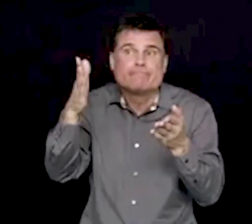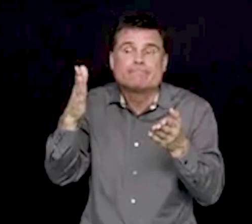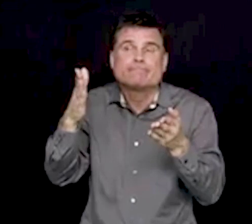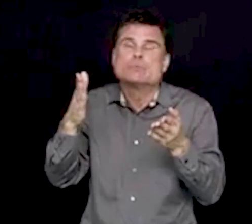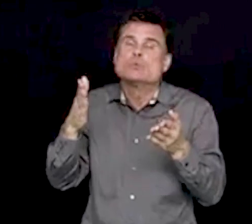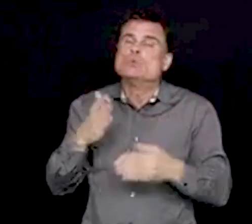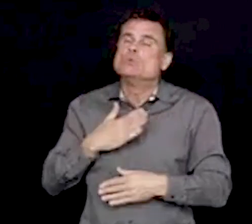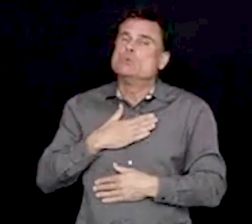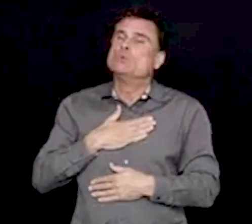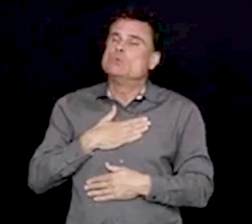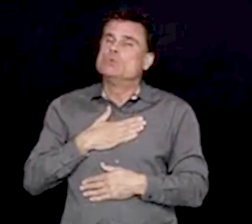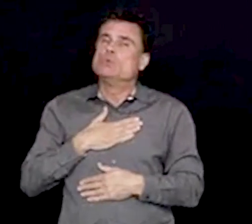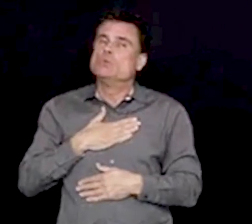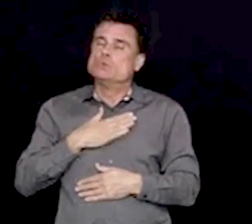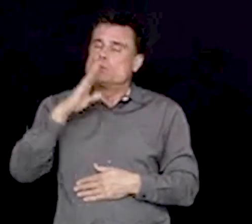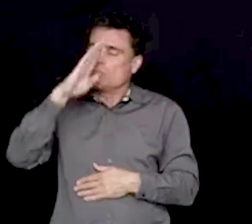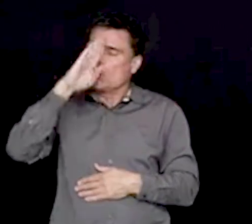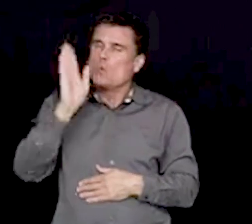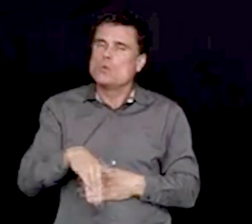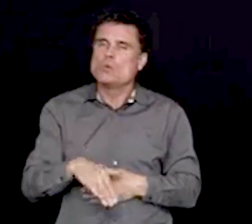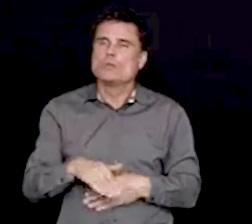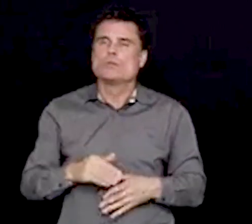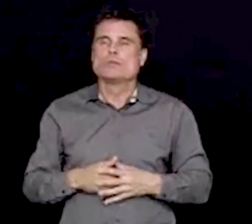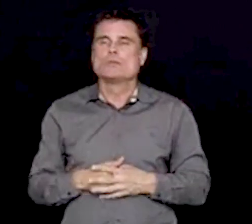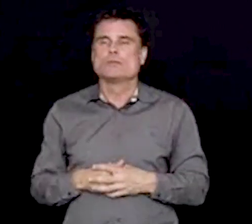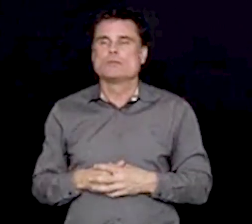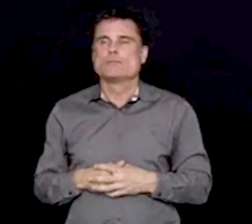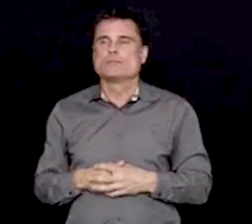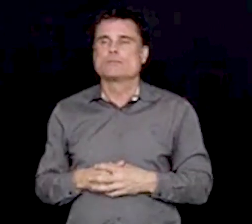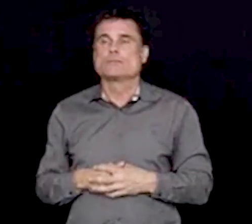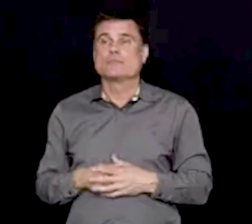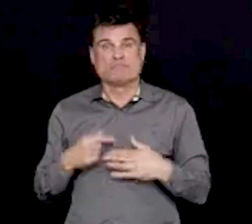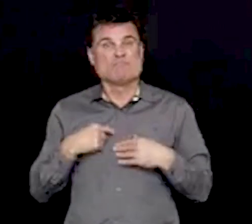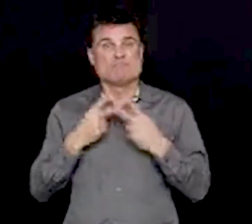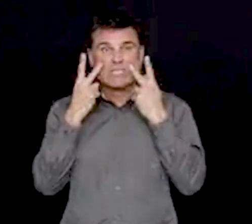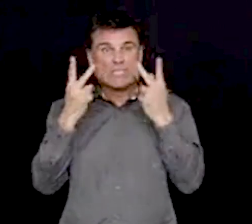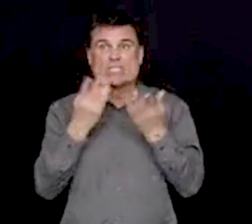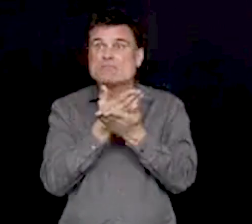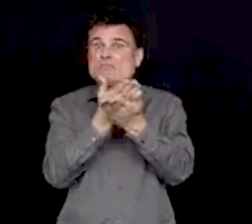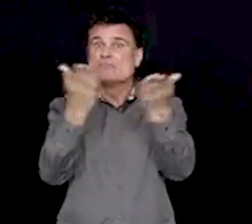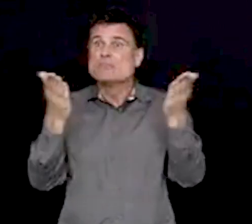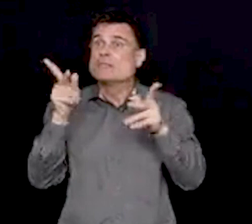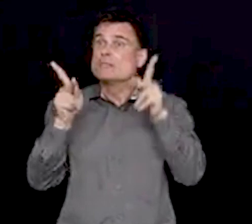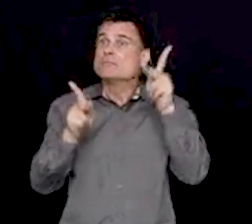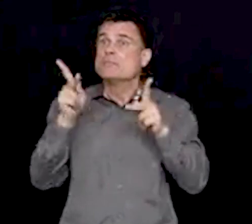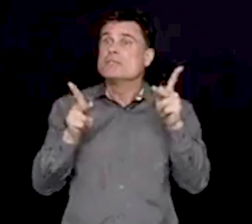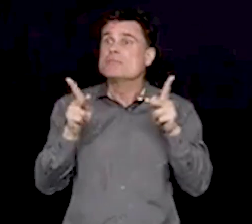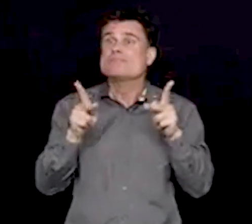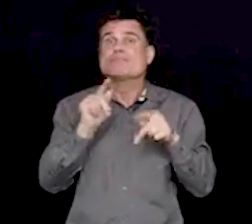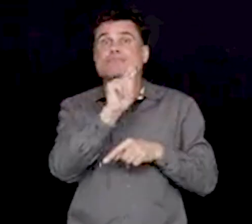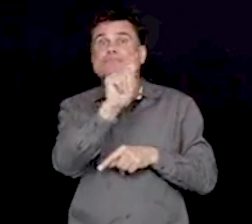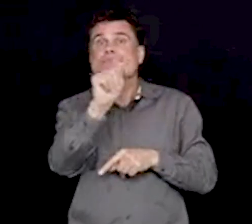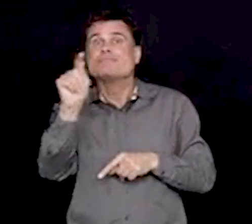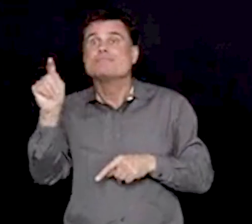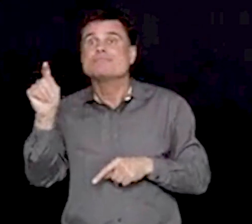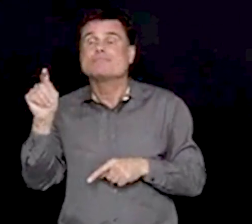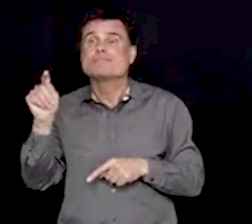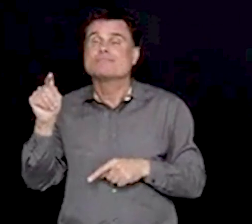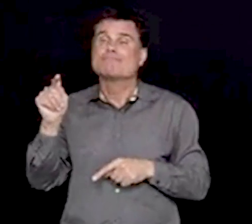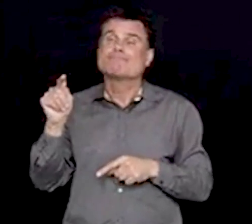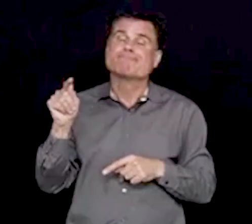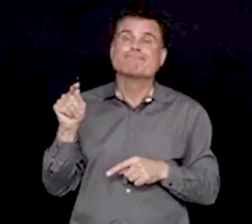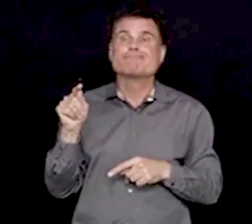ferries. We see it in the number of people driving around. We see that people are following. What we're saying, though, is that our